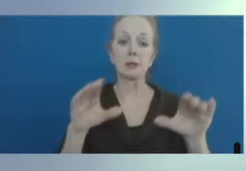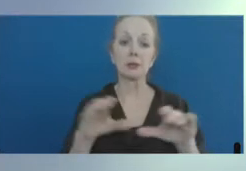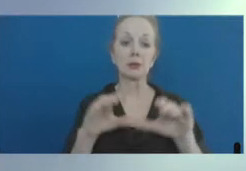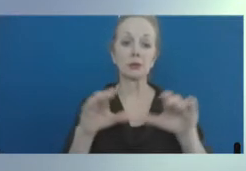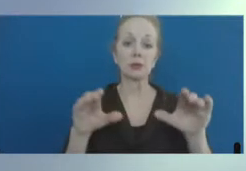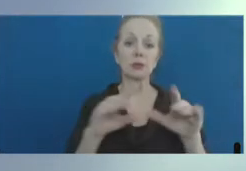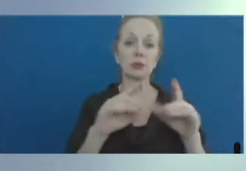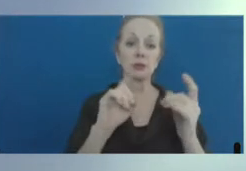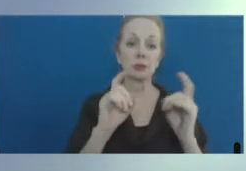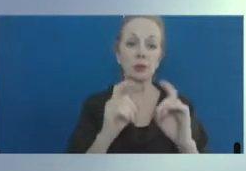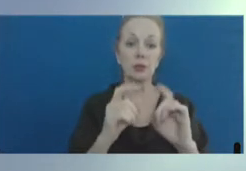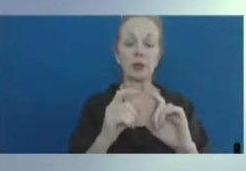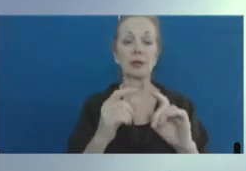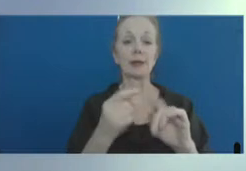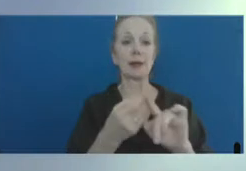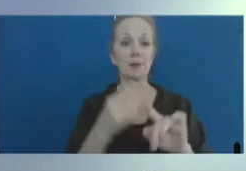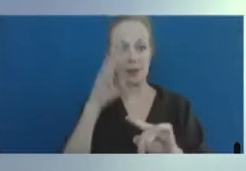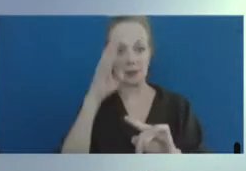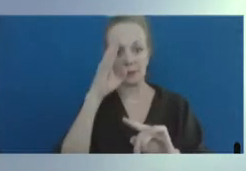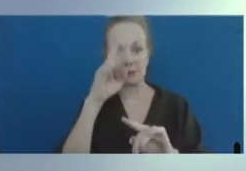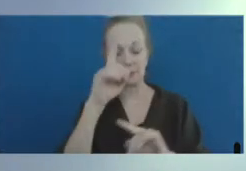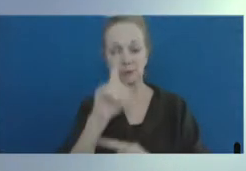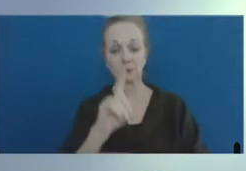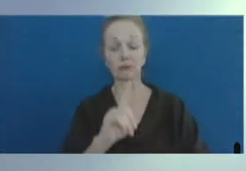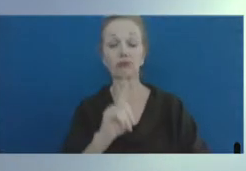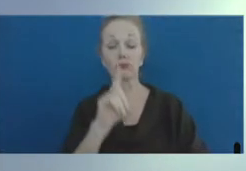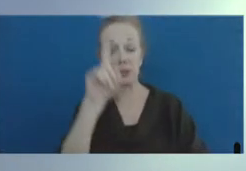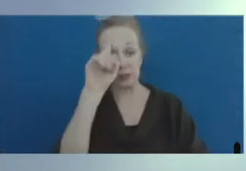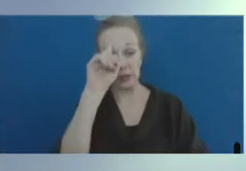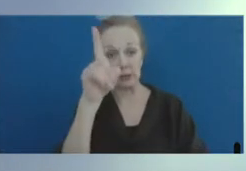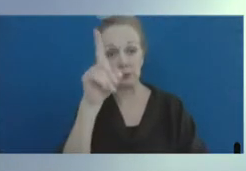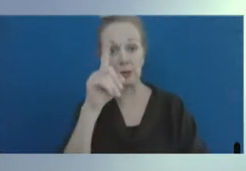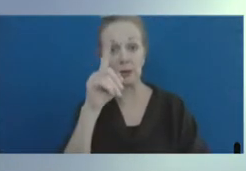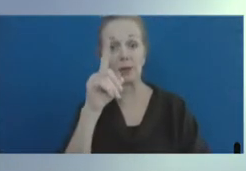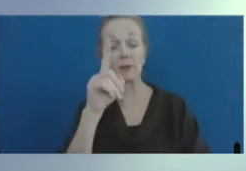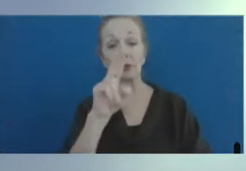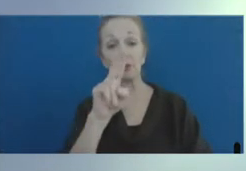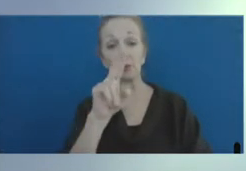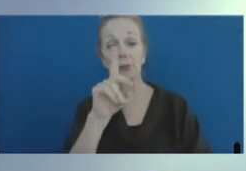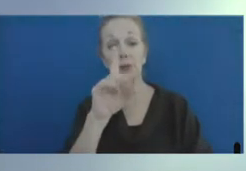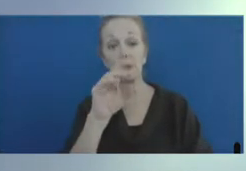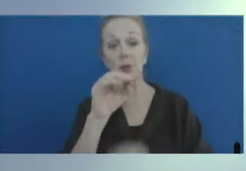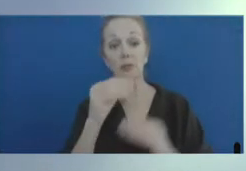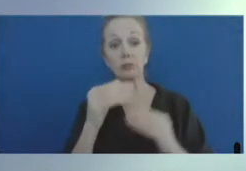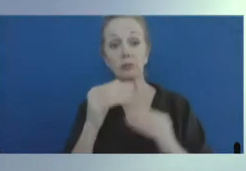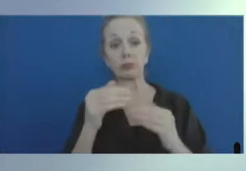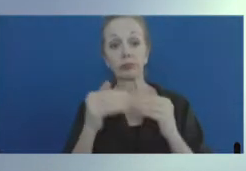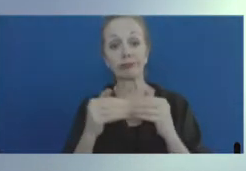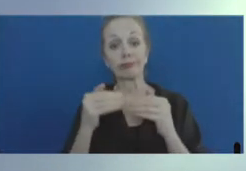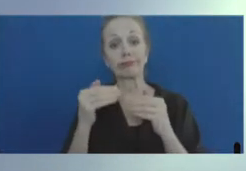keep the integrity of the UDO moving forward. So I think that's really appropriate.